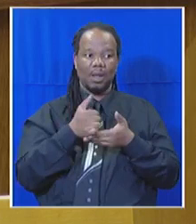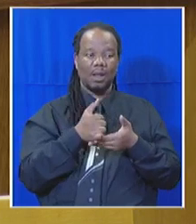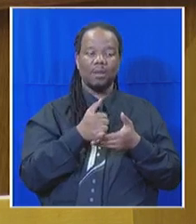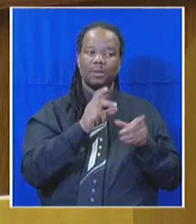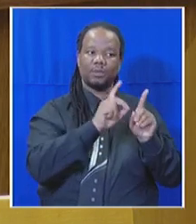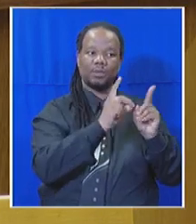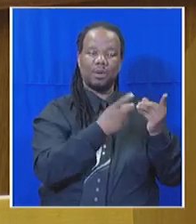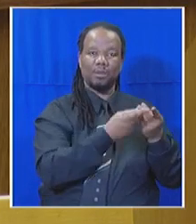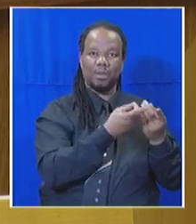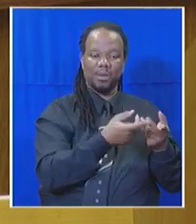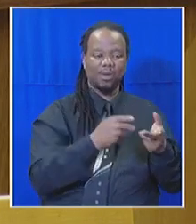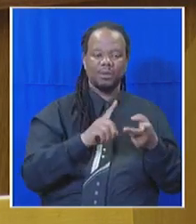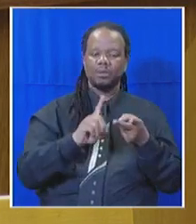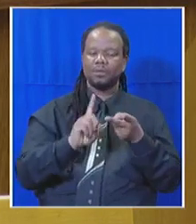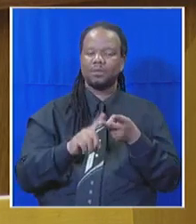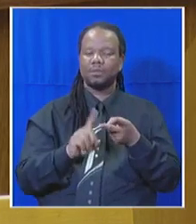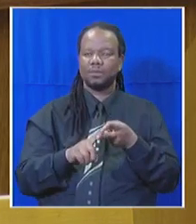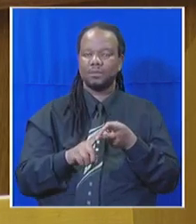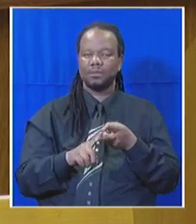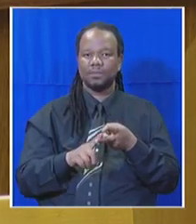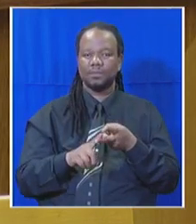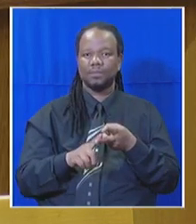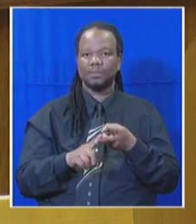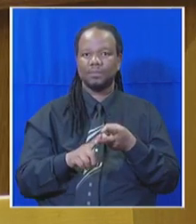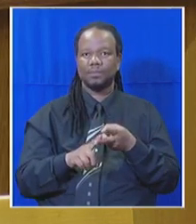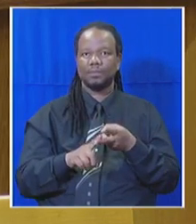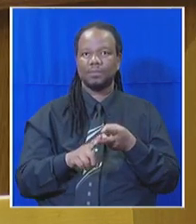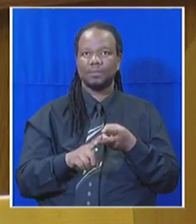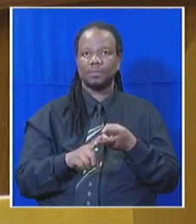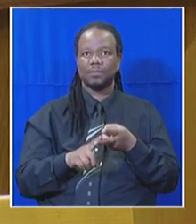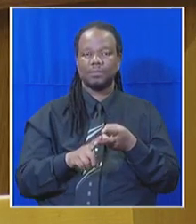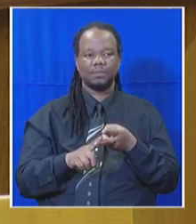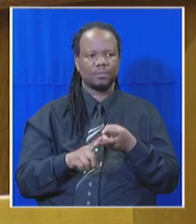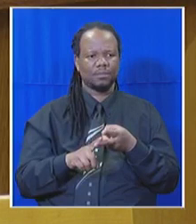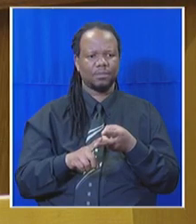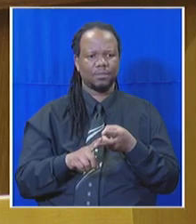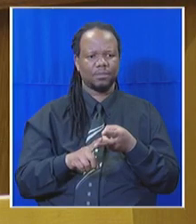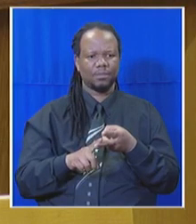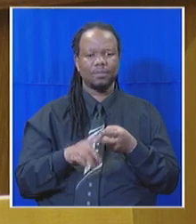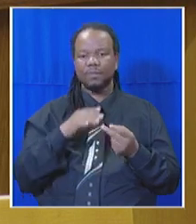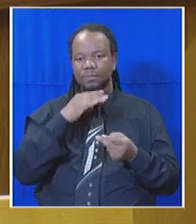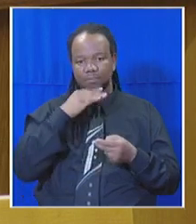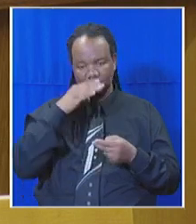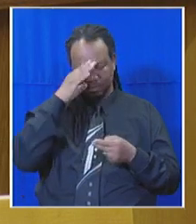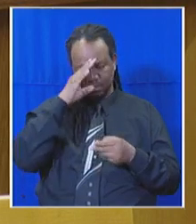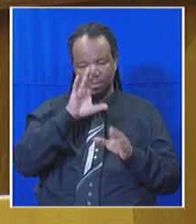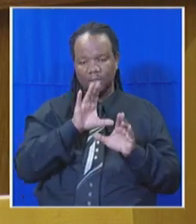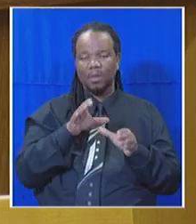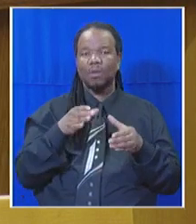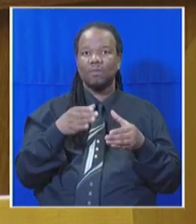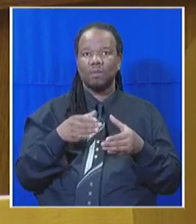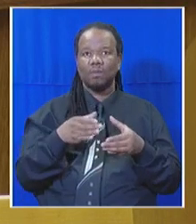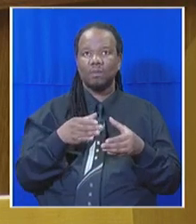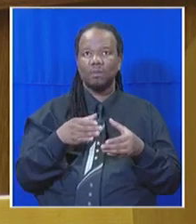cases. Secondly, the department, the portfolio committee is calling for